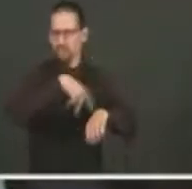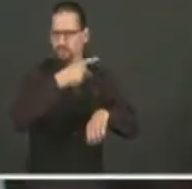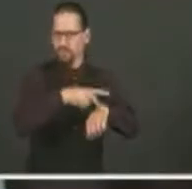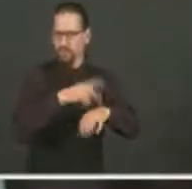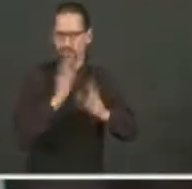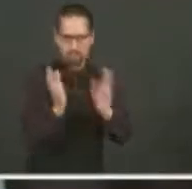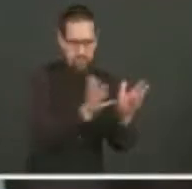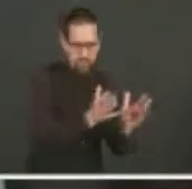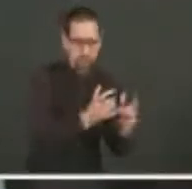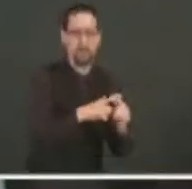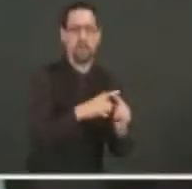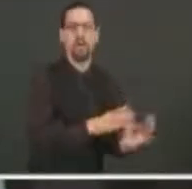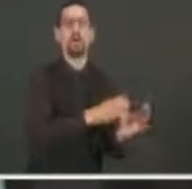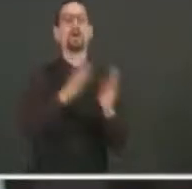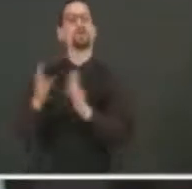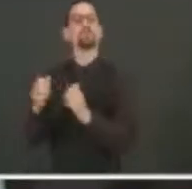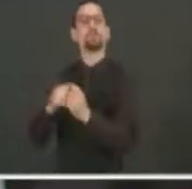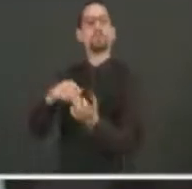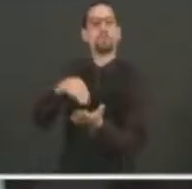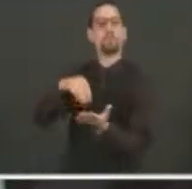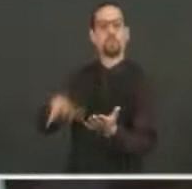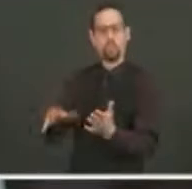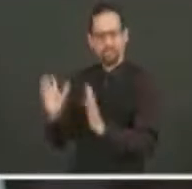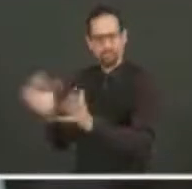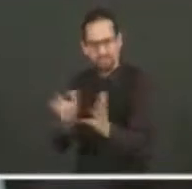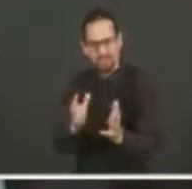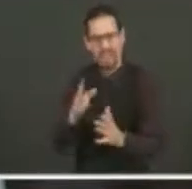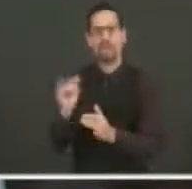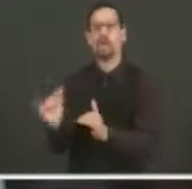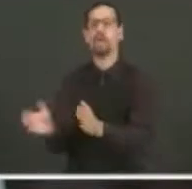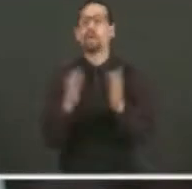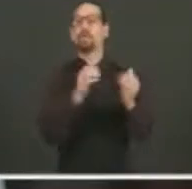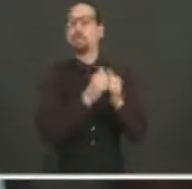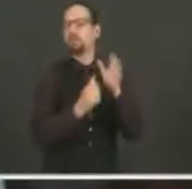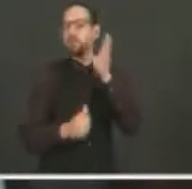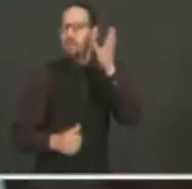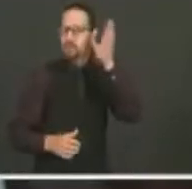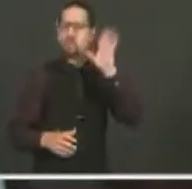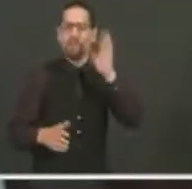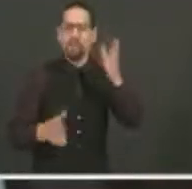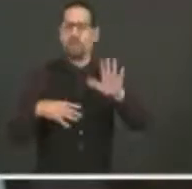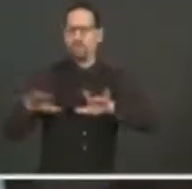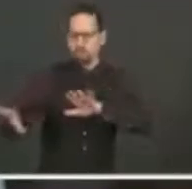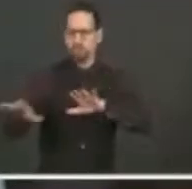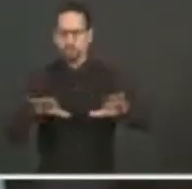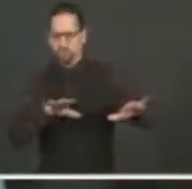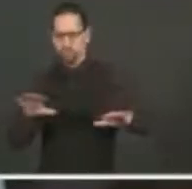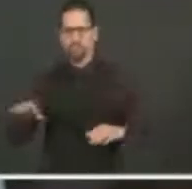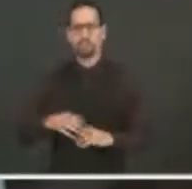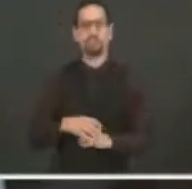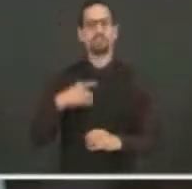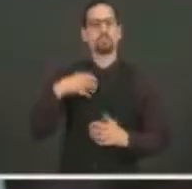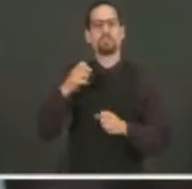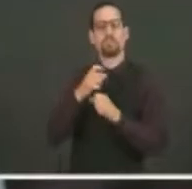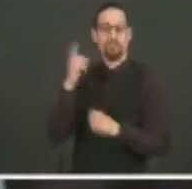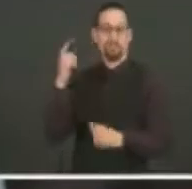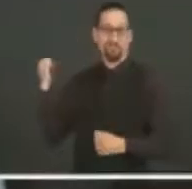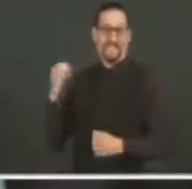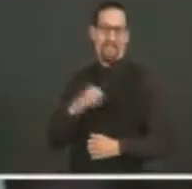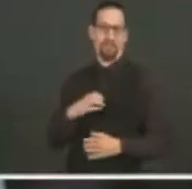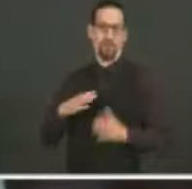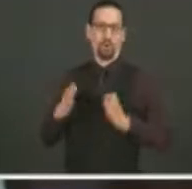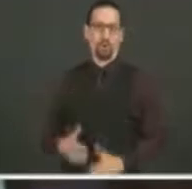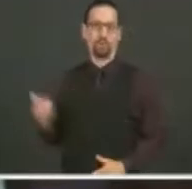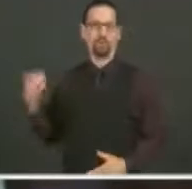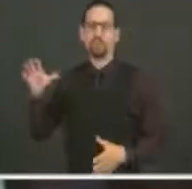the commissioner does obviously even more of this than I do. Listening, listening, listening. But we have to recognize